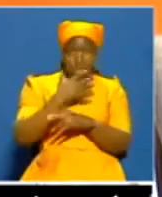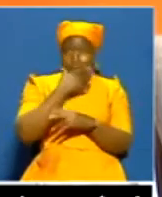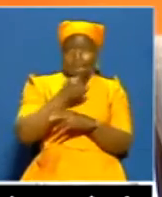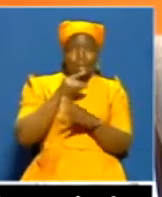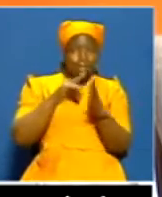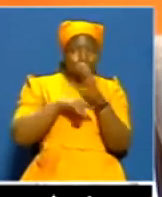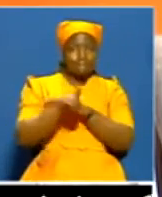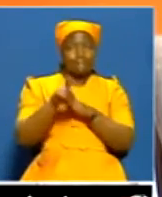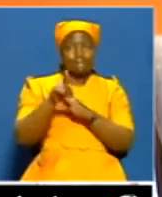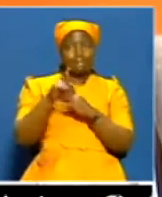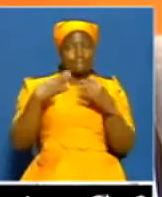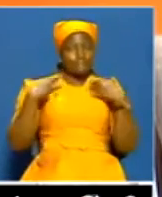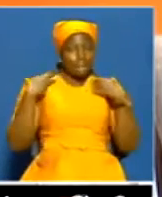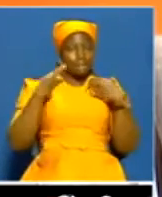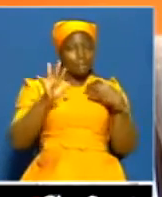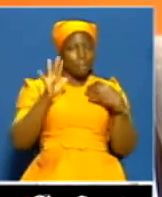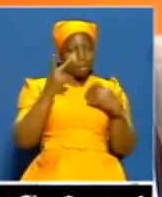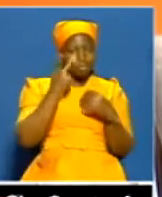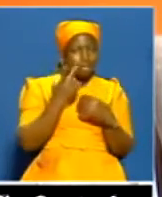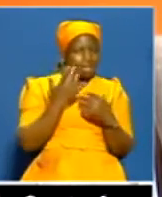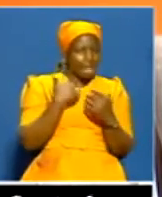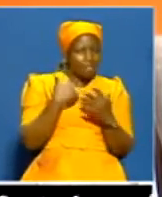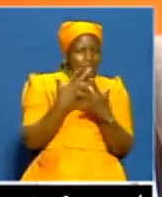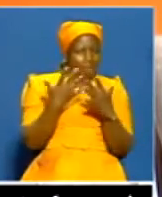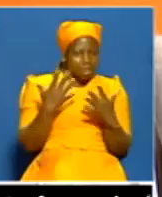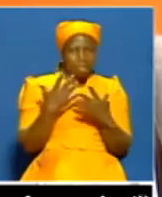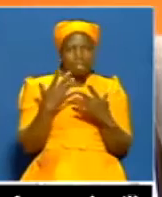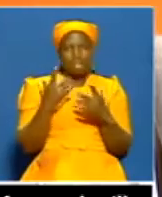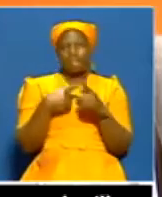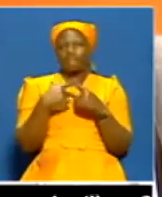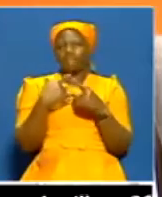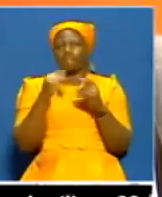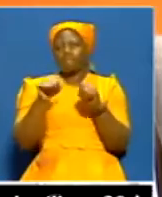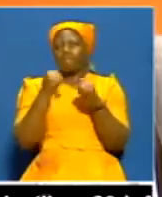how do we create something that is unifying Kenya as a nation? Mm-hmm. And again, it could be